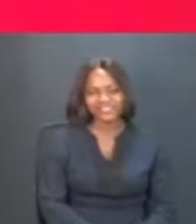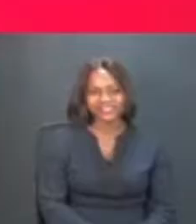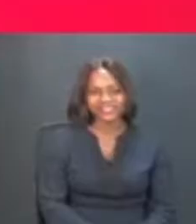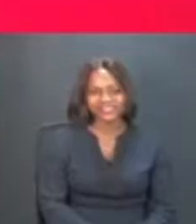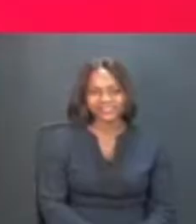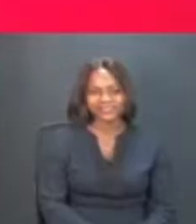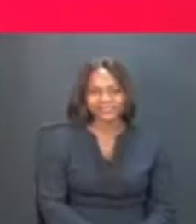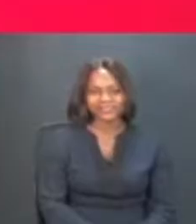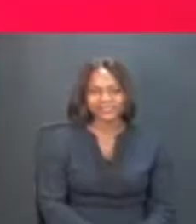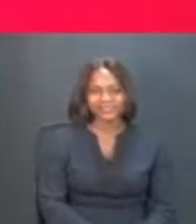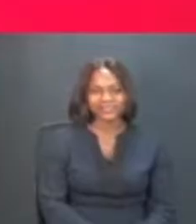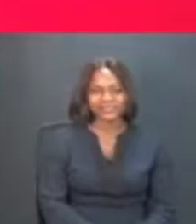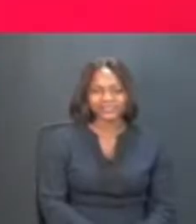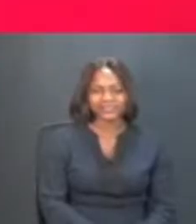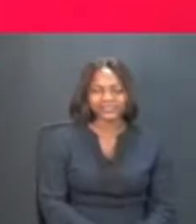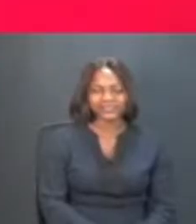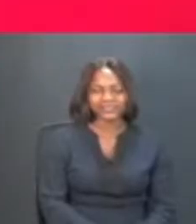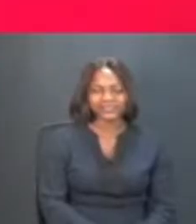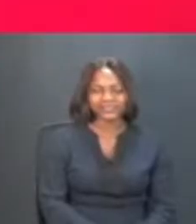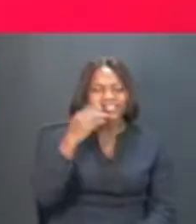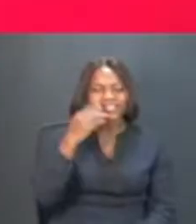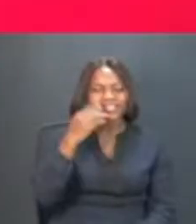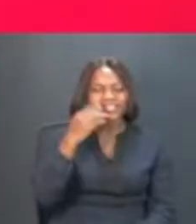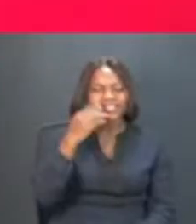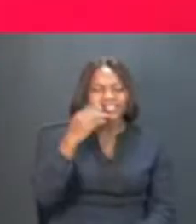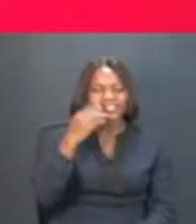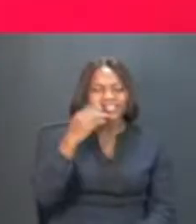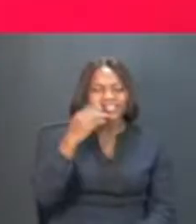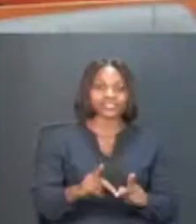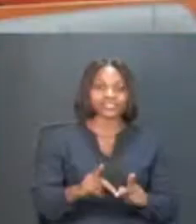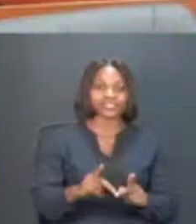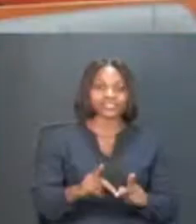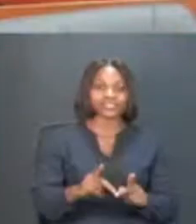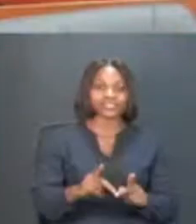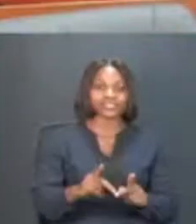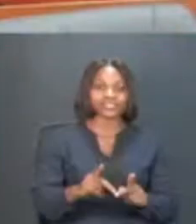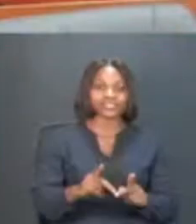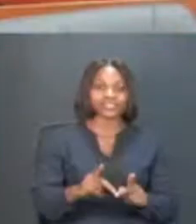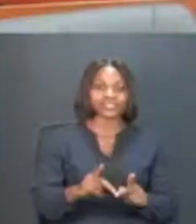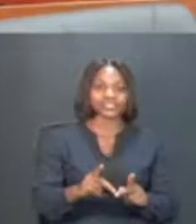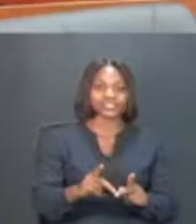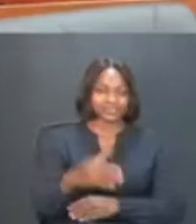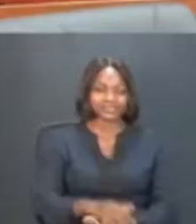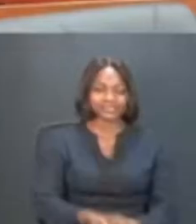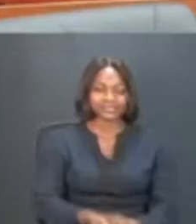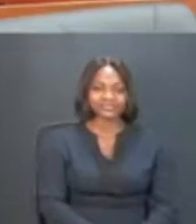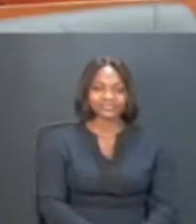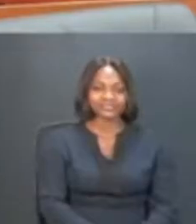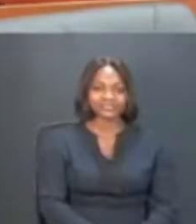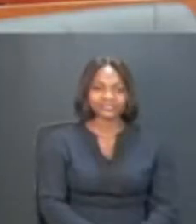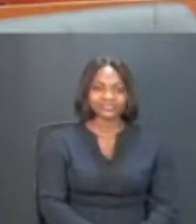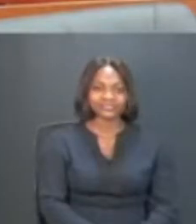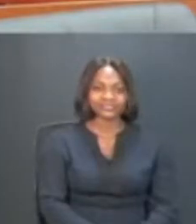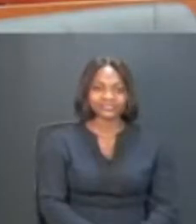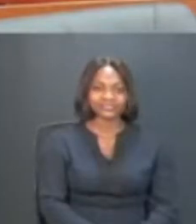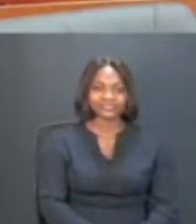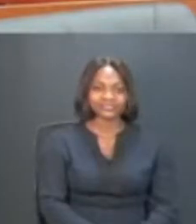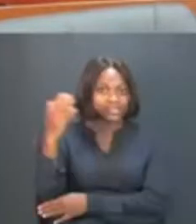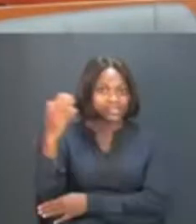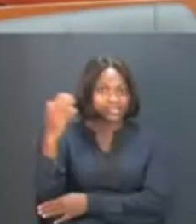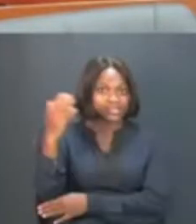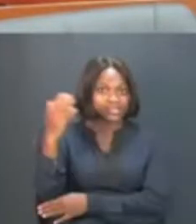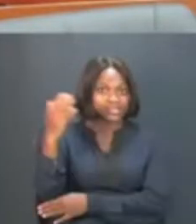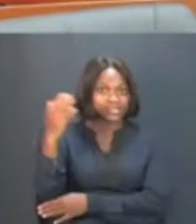Yes. Thank you, Mr. Speaker, for the opportunity to contribute to this statement. It's a very important statement, Mr.